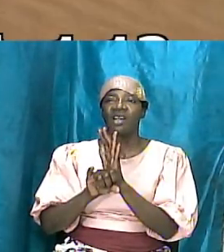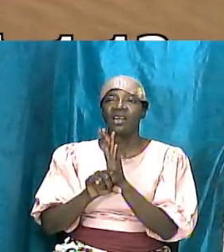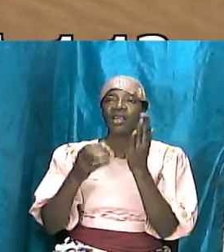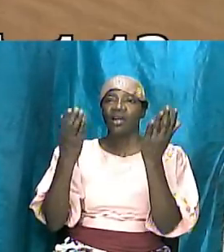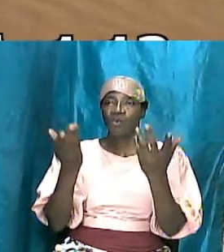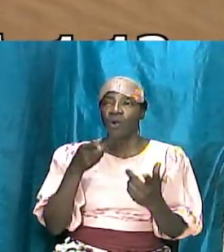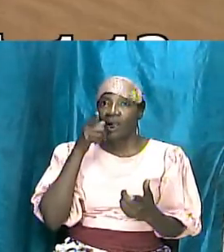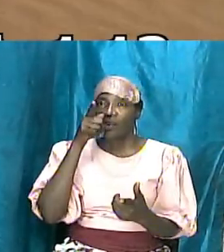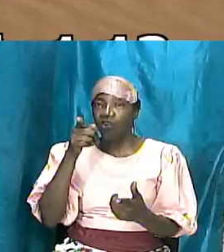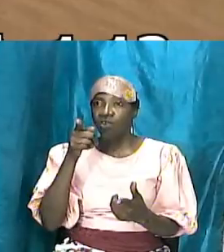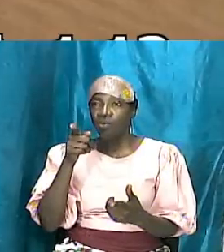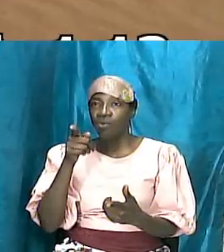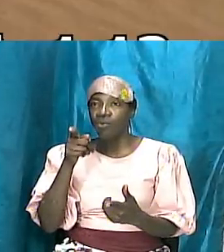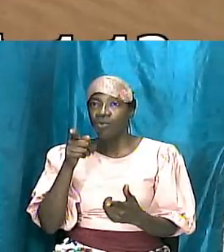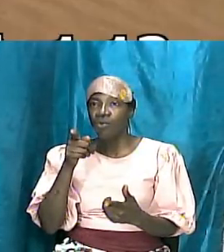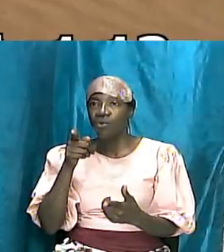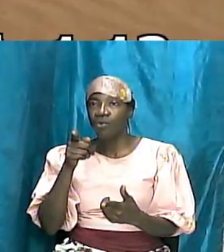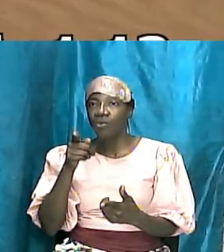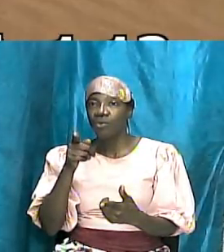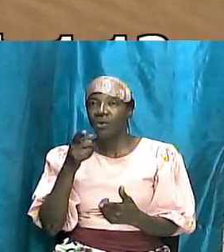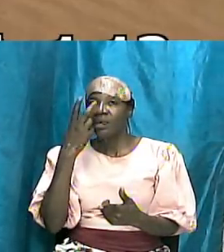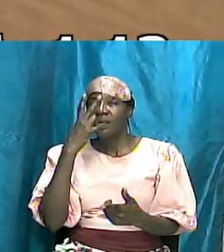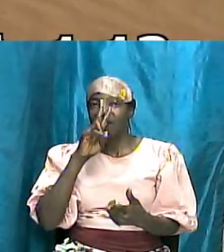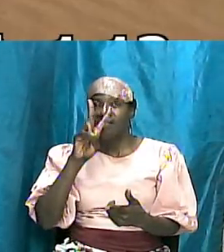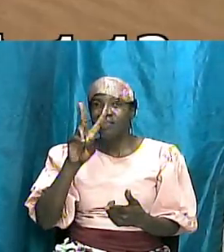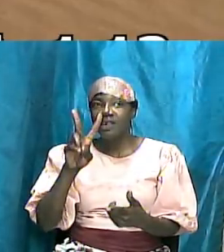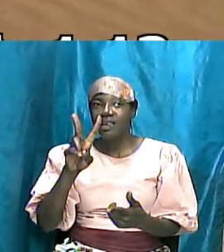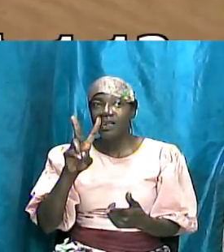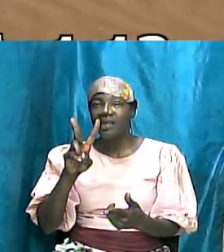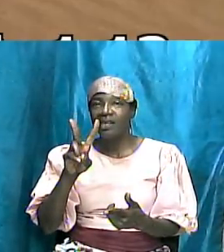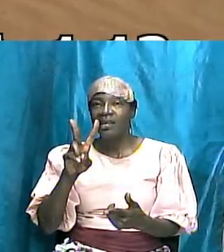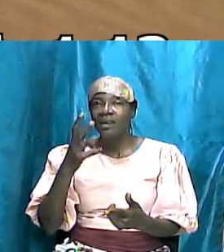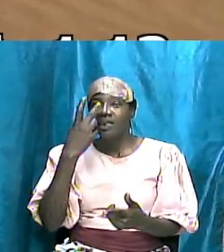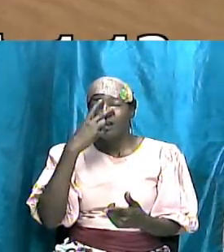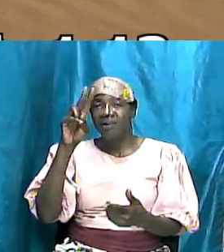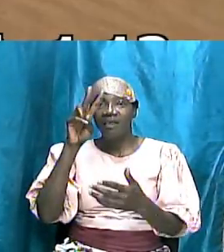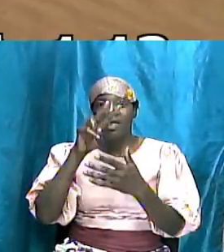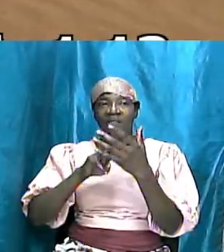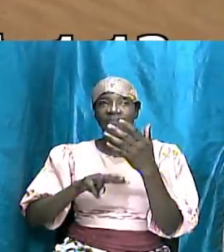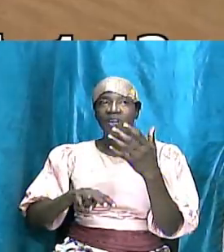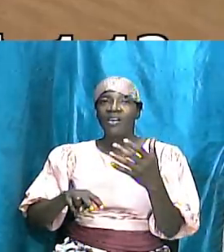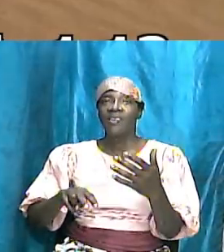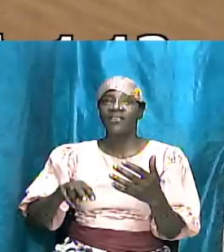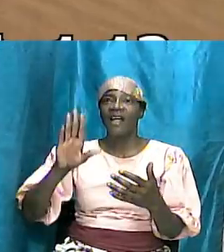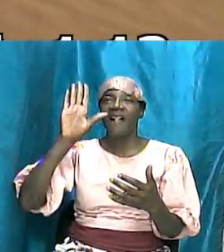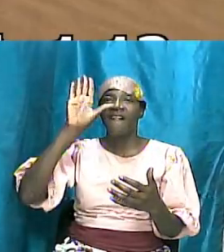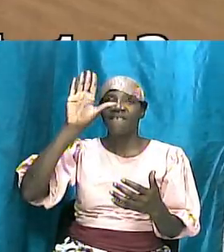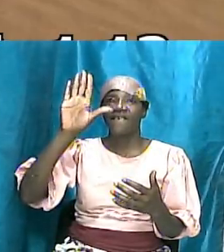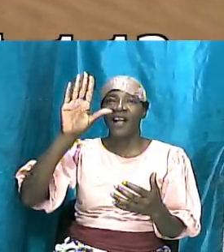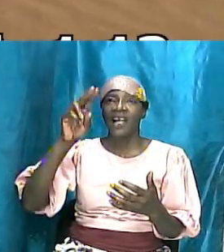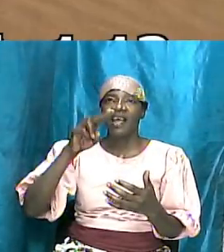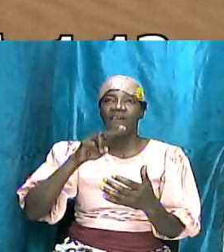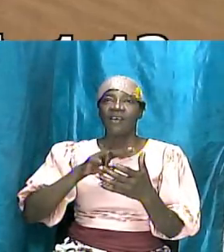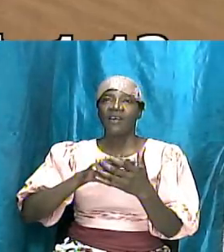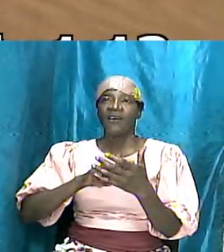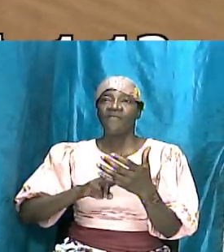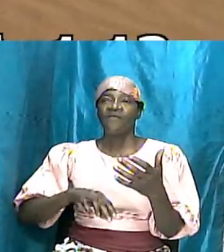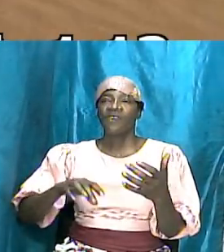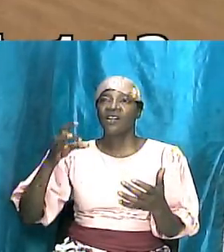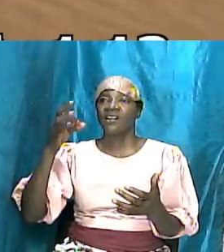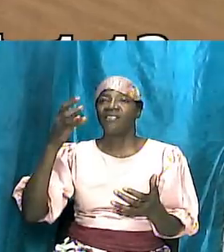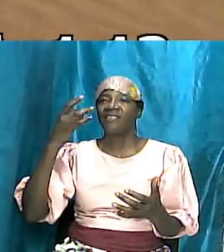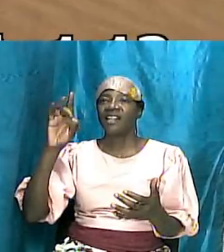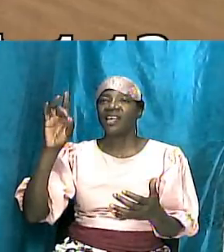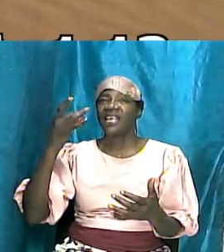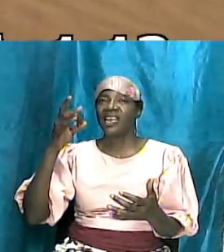us to notice something. I saw it in verse 5. We saw it in verse 8. And we